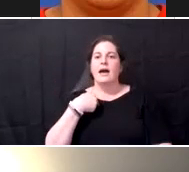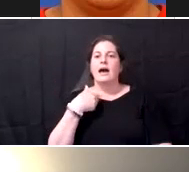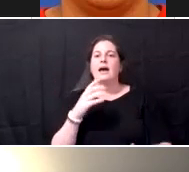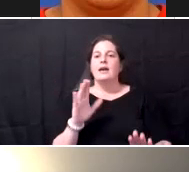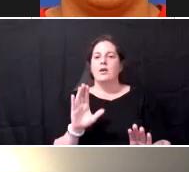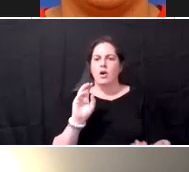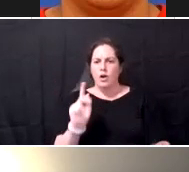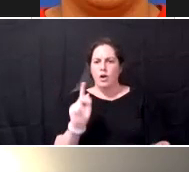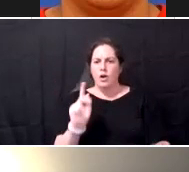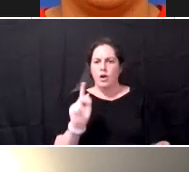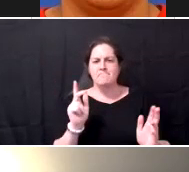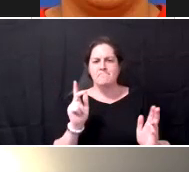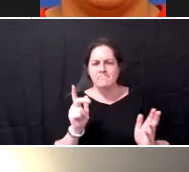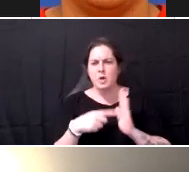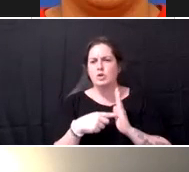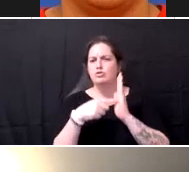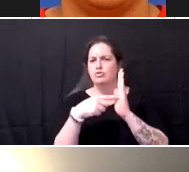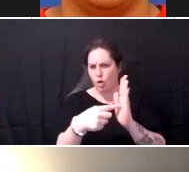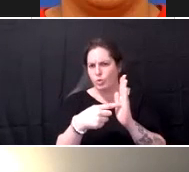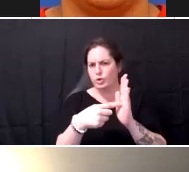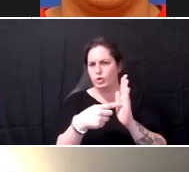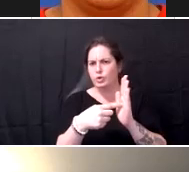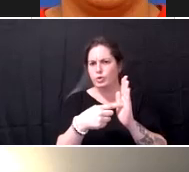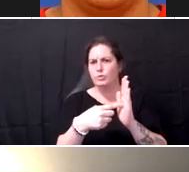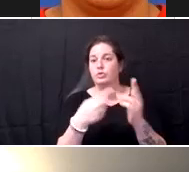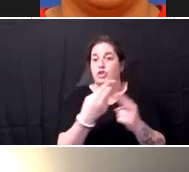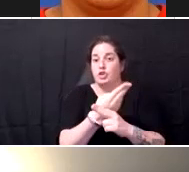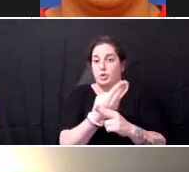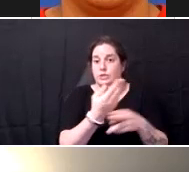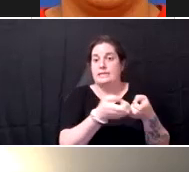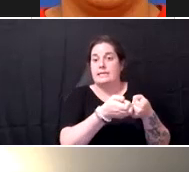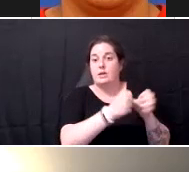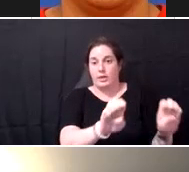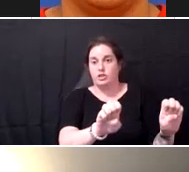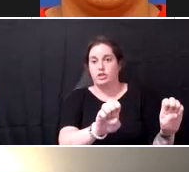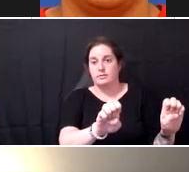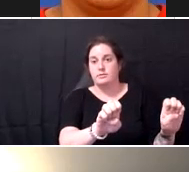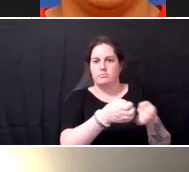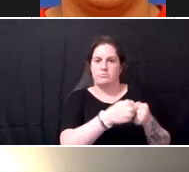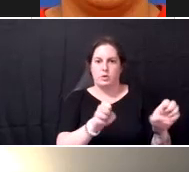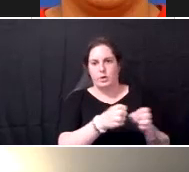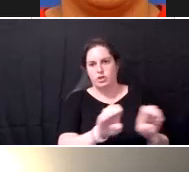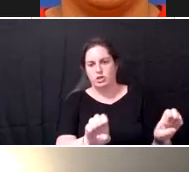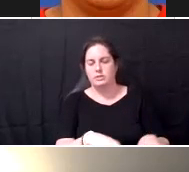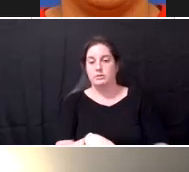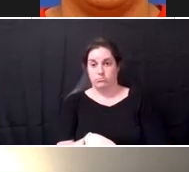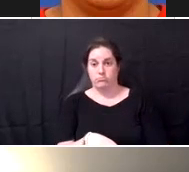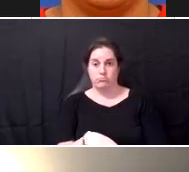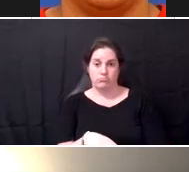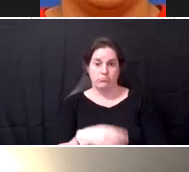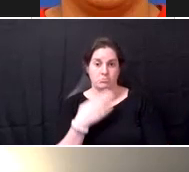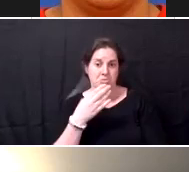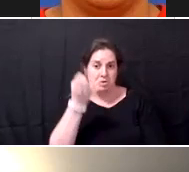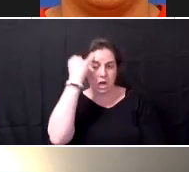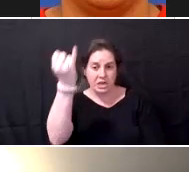worked an example or two utilizing those equations of motion, okay?